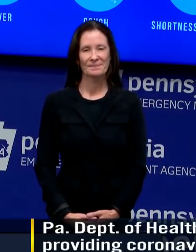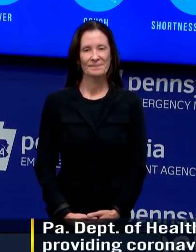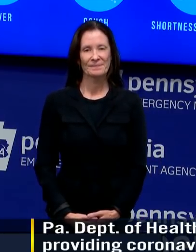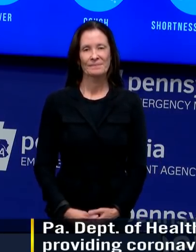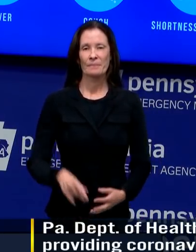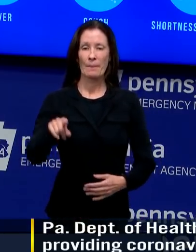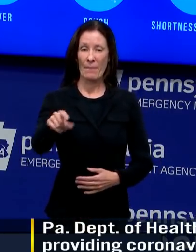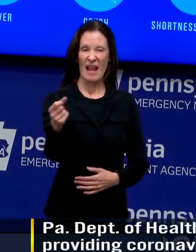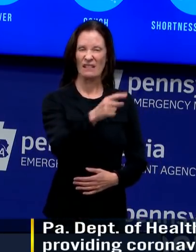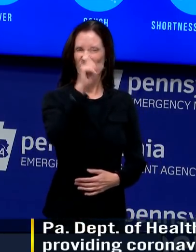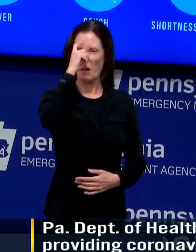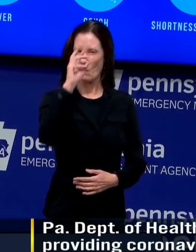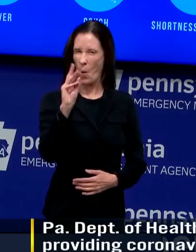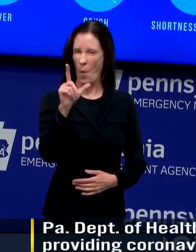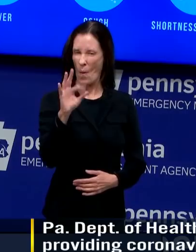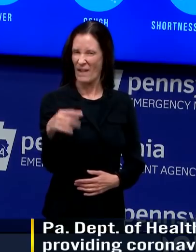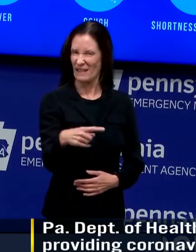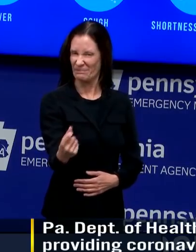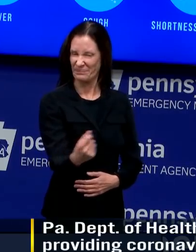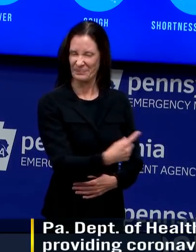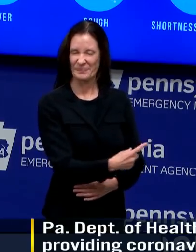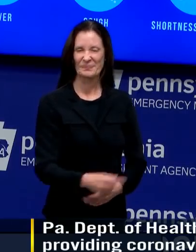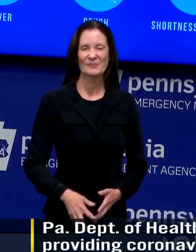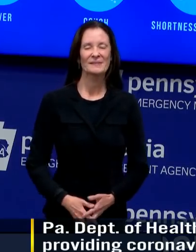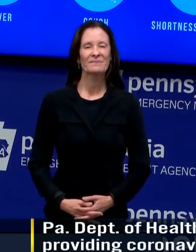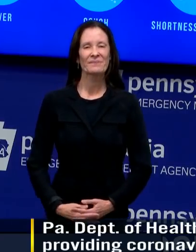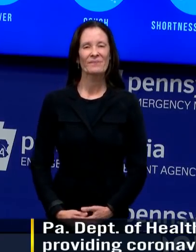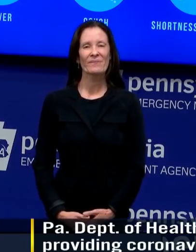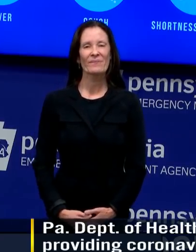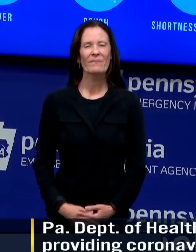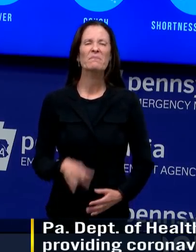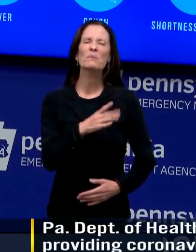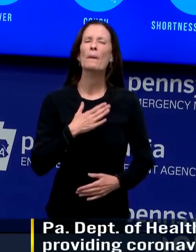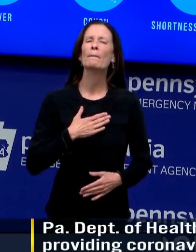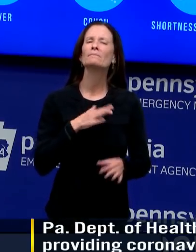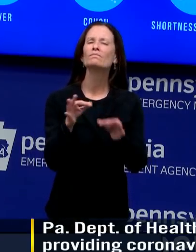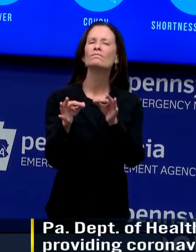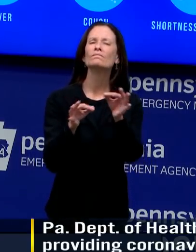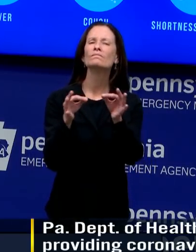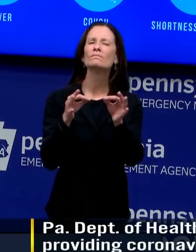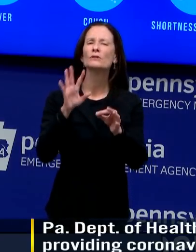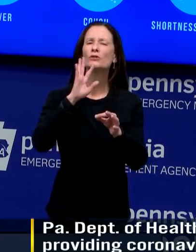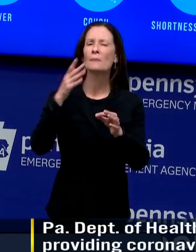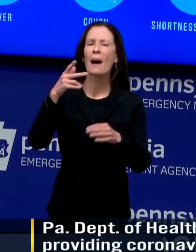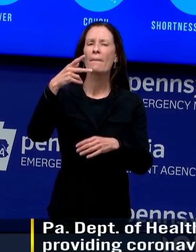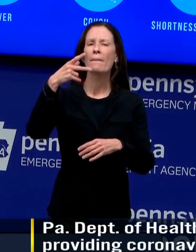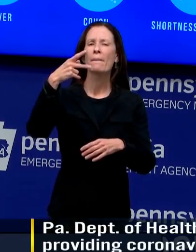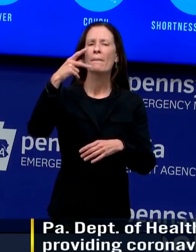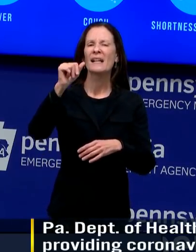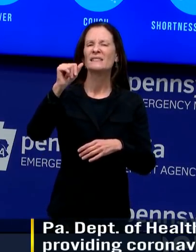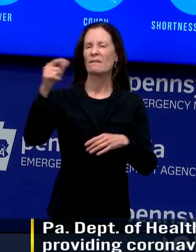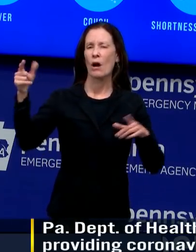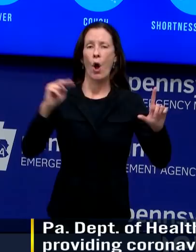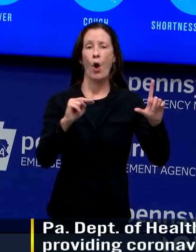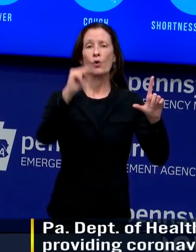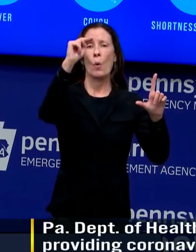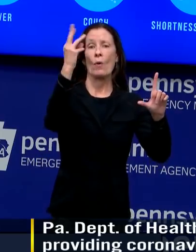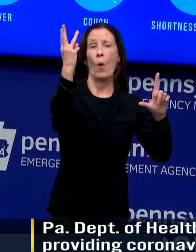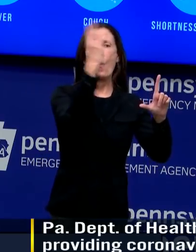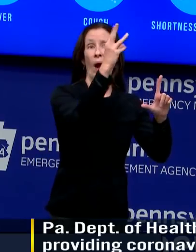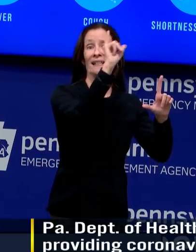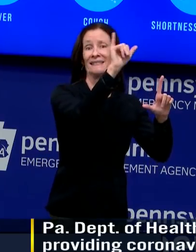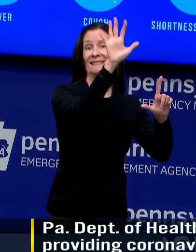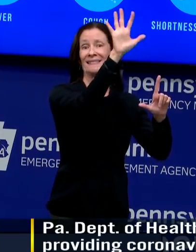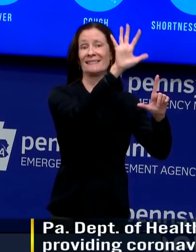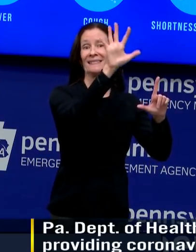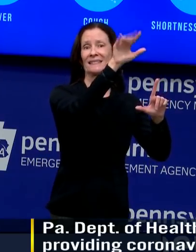Governor, from Penn Live, can you define the north central and northwest regions of the state? Since you say they are the closest to seeing a lift, what